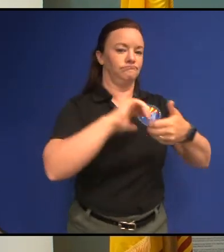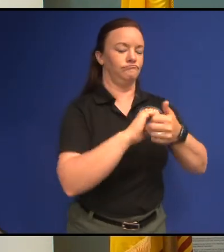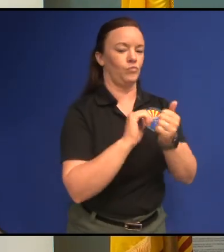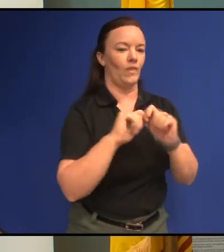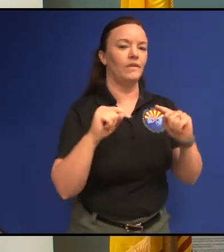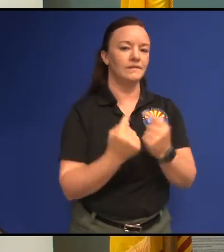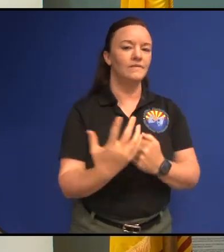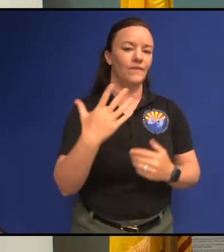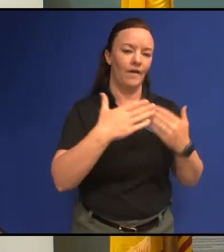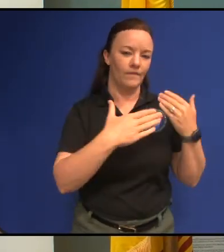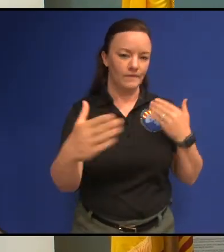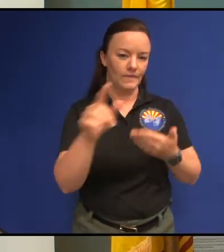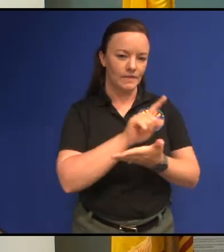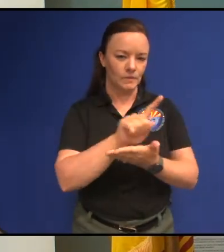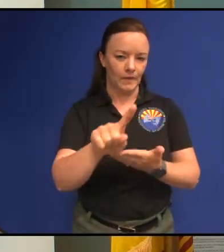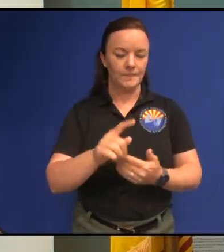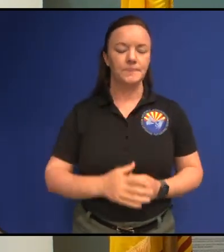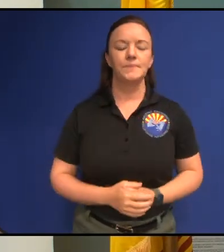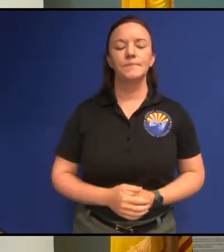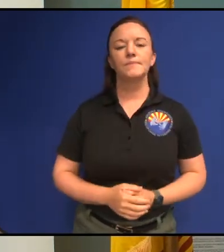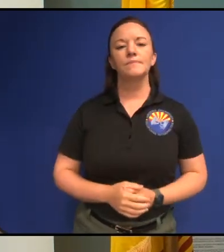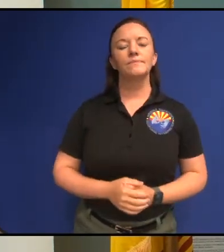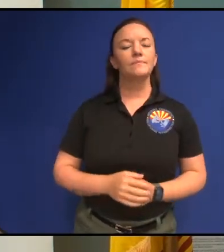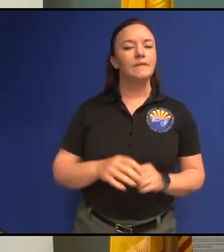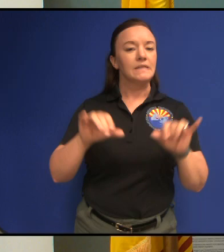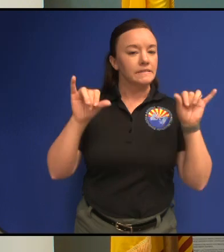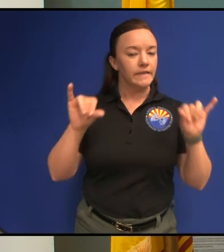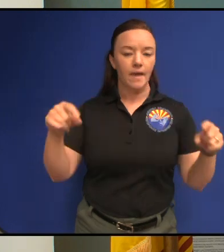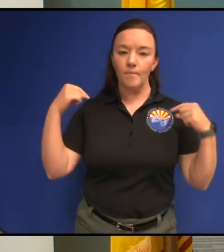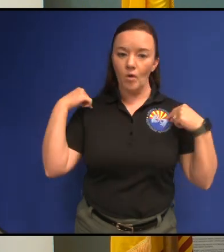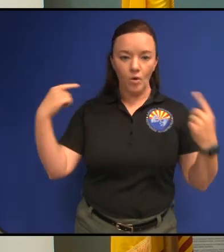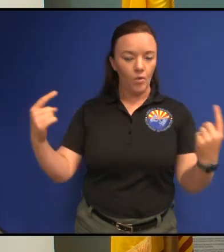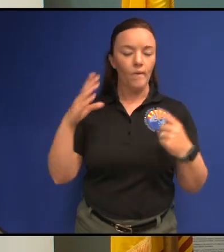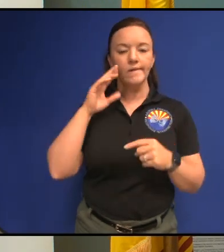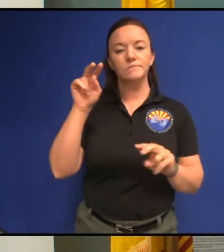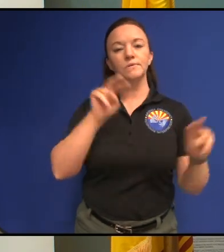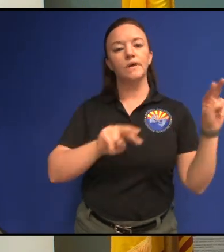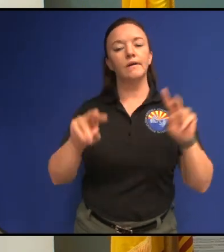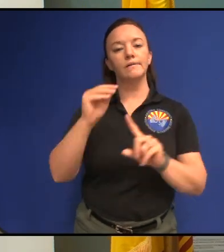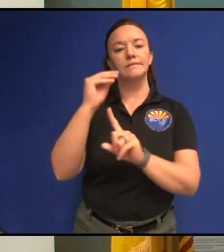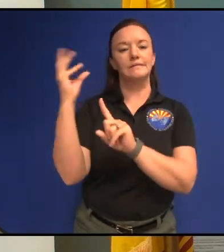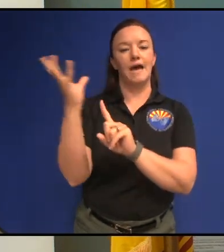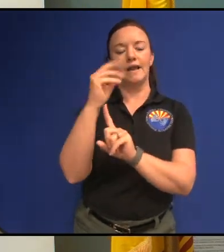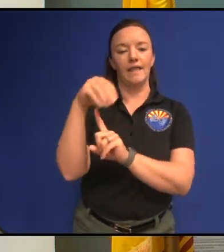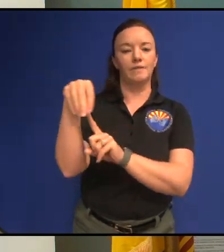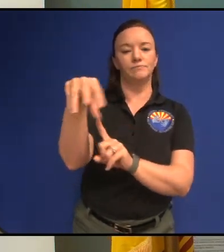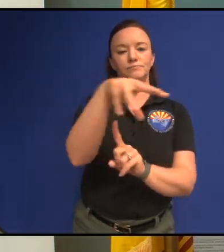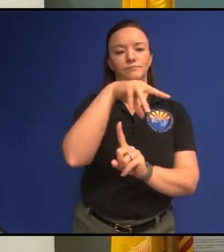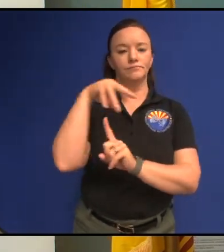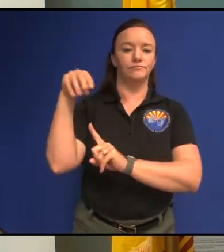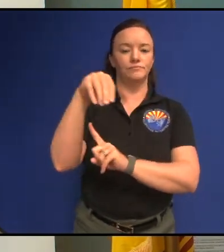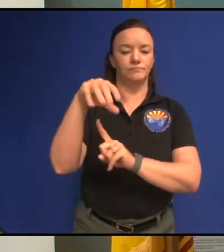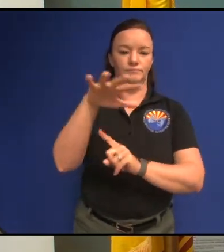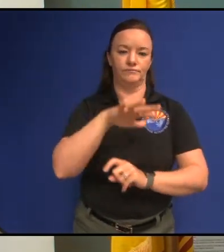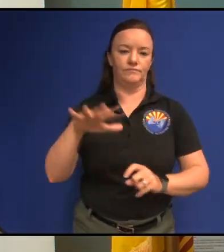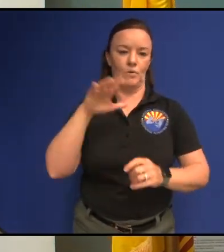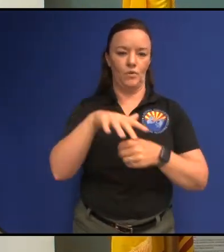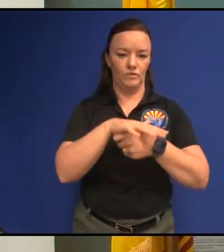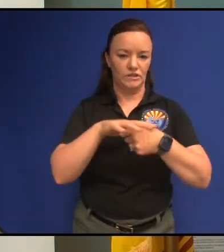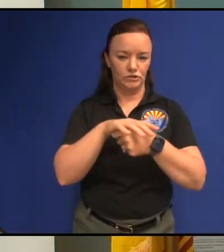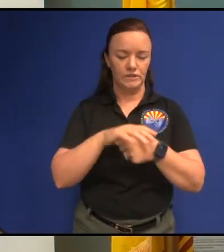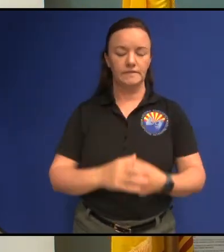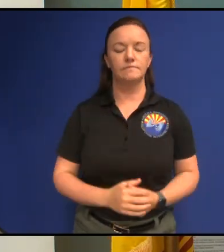just take a look here as we've always done and look at our view of satellite over the region. As you can see today, we've got very minimal cloud